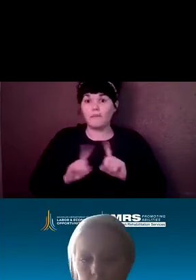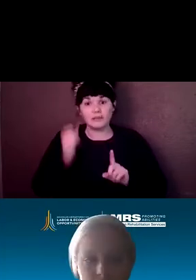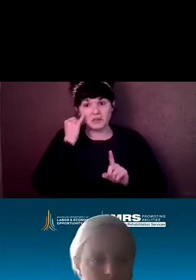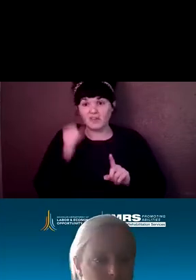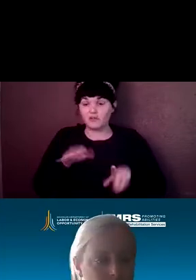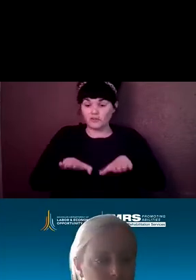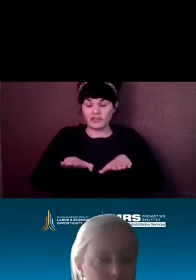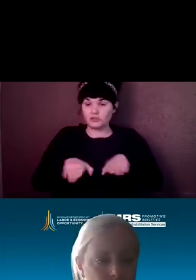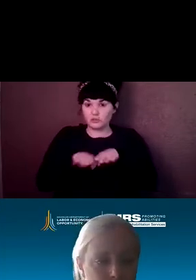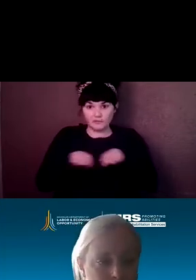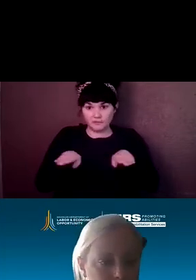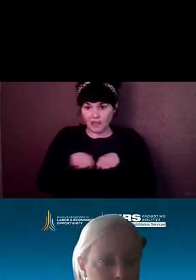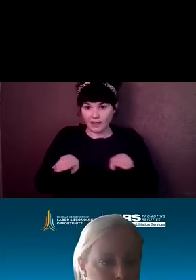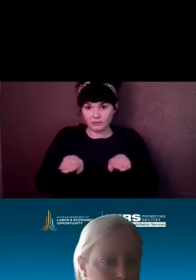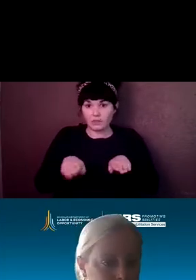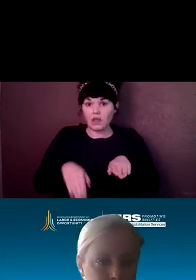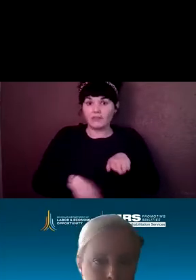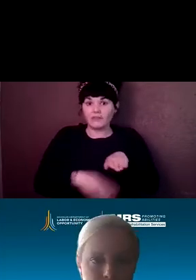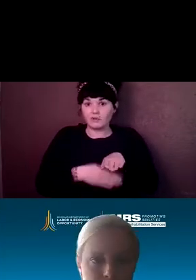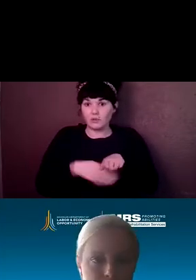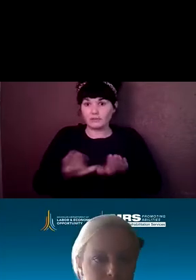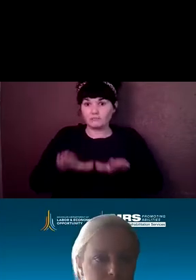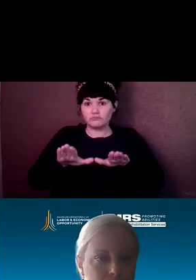footrest surface, you're in business.